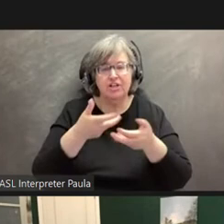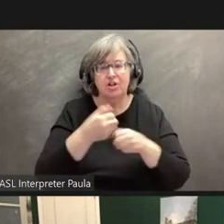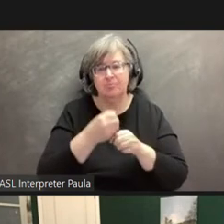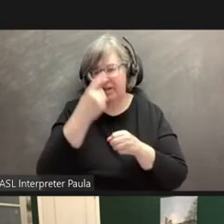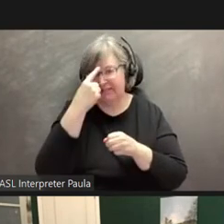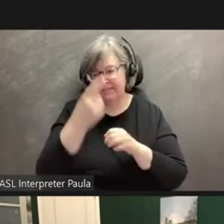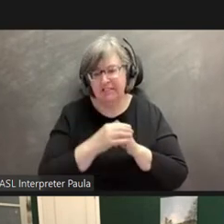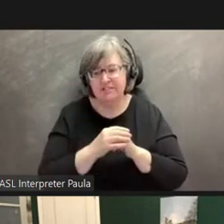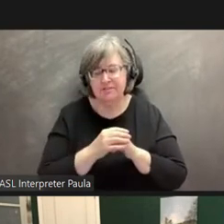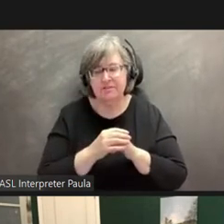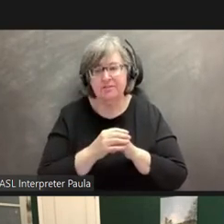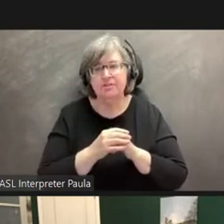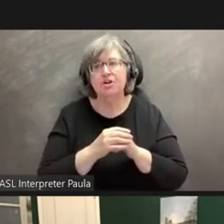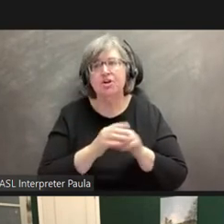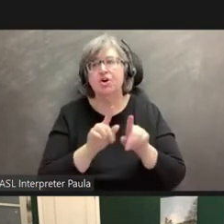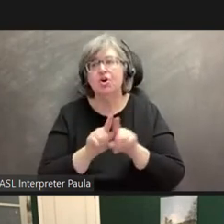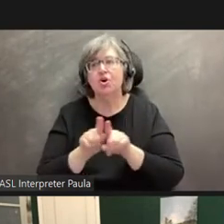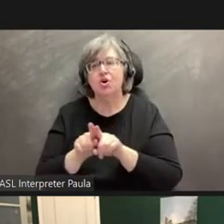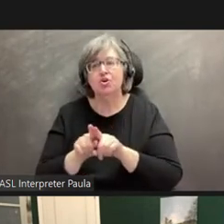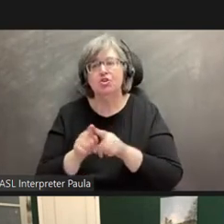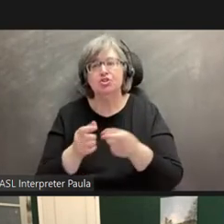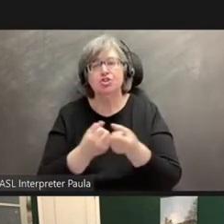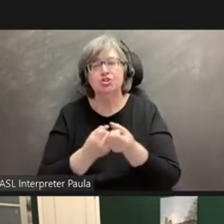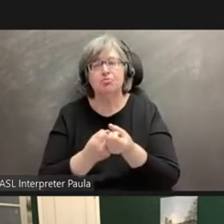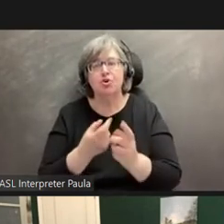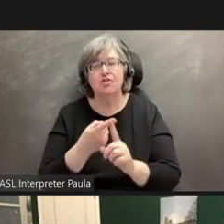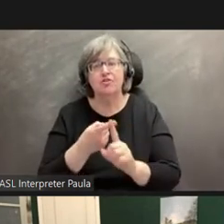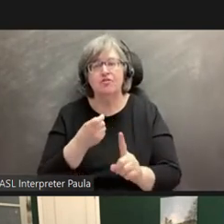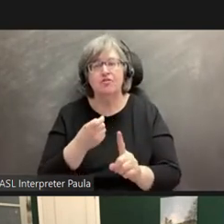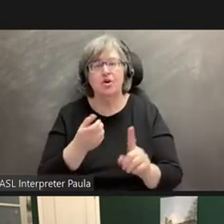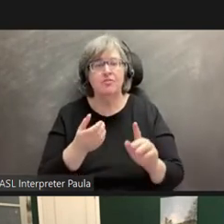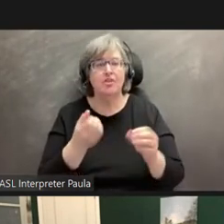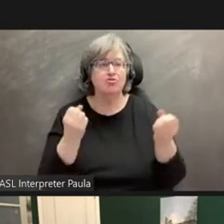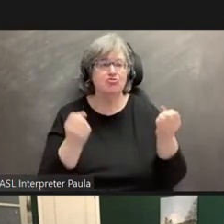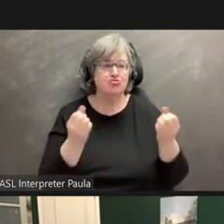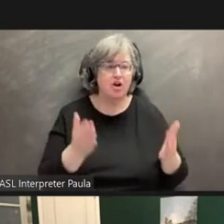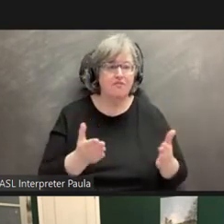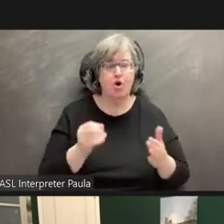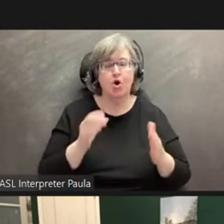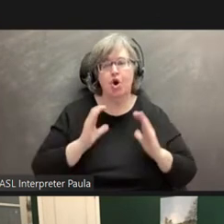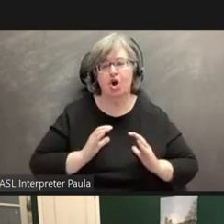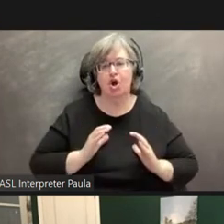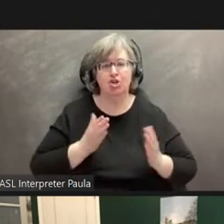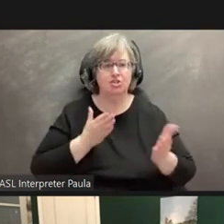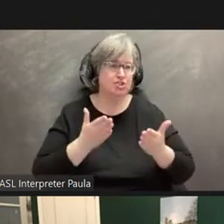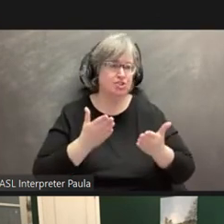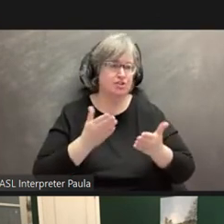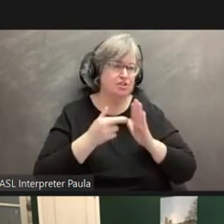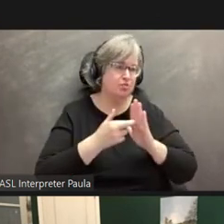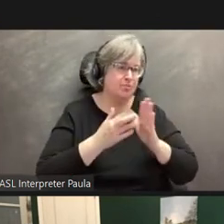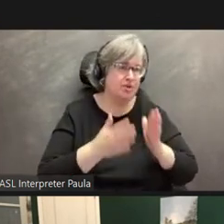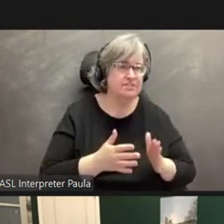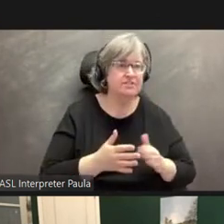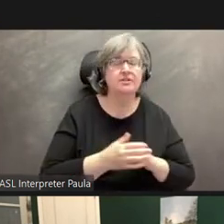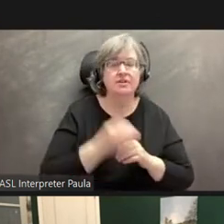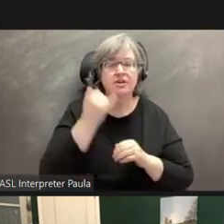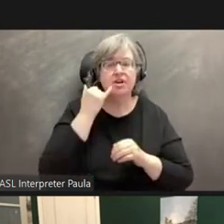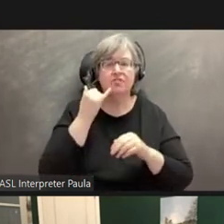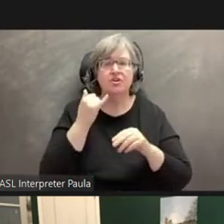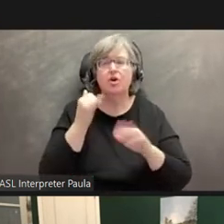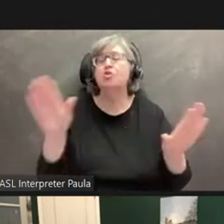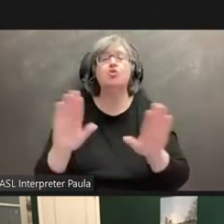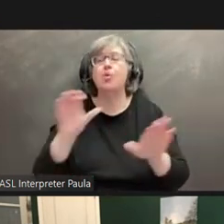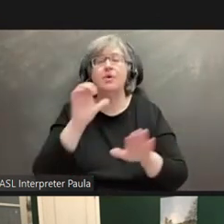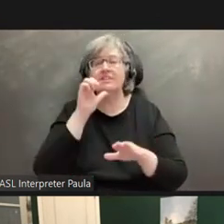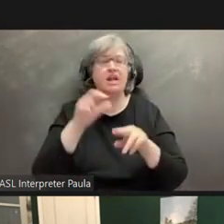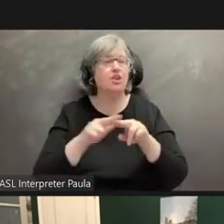forth, in addition to the support they'll get from the operator or a customer service rep if it's at a rail station. Oh, sorry, it won't be